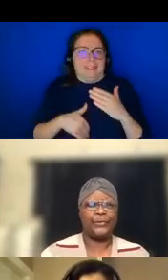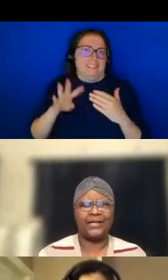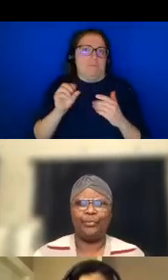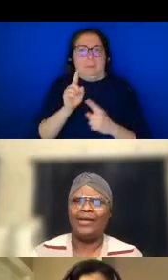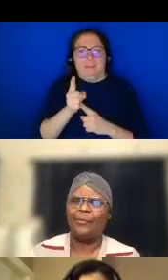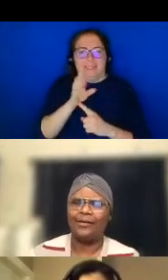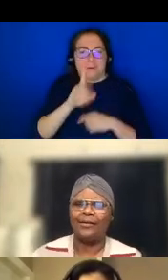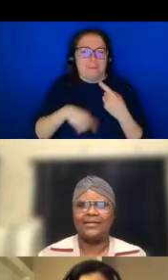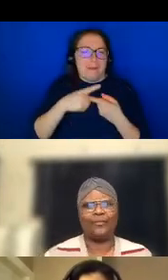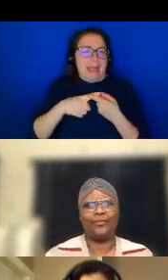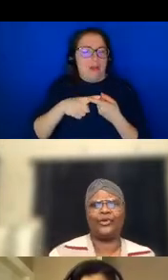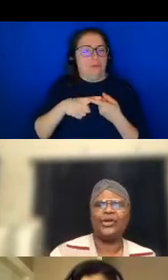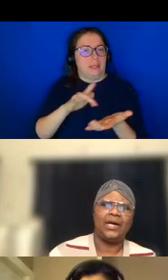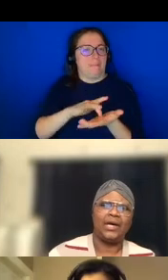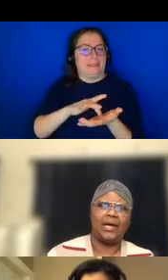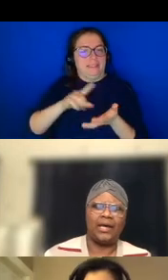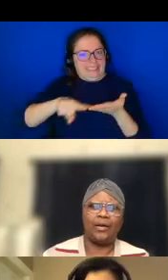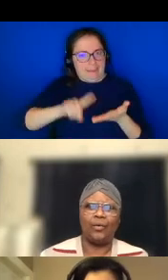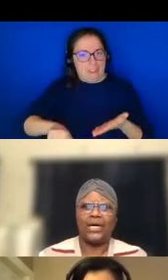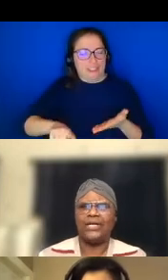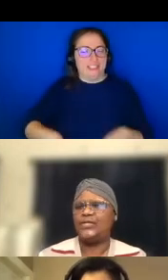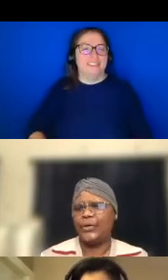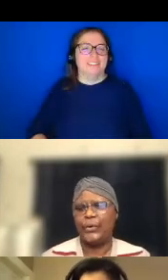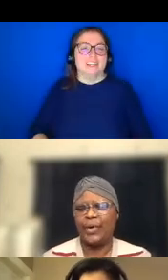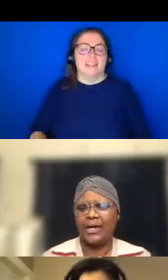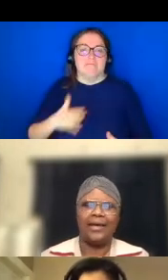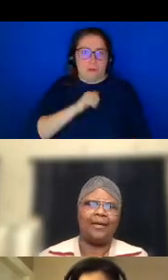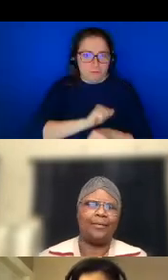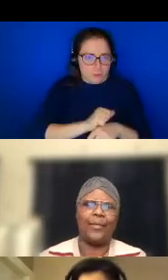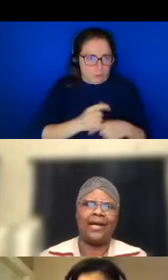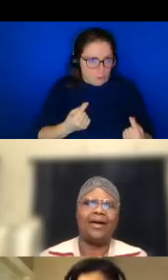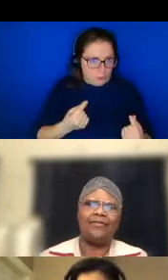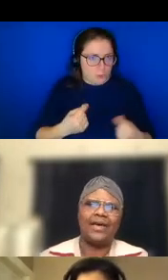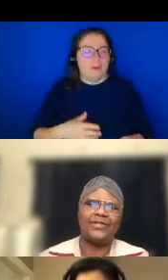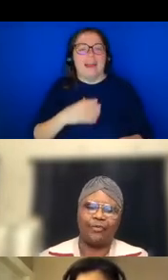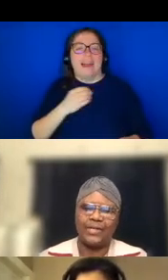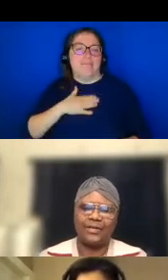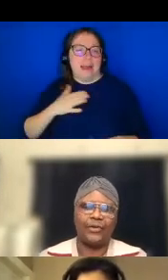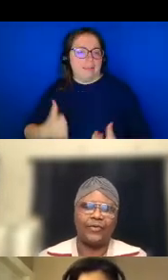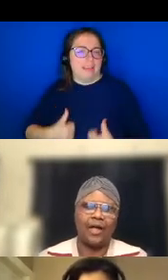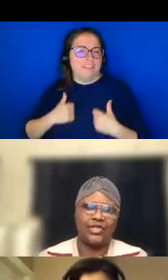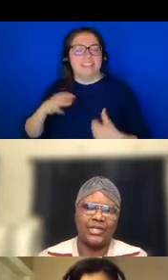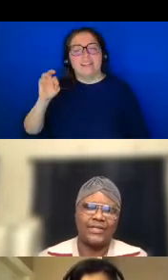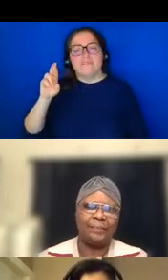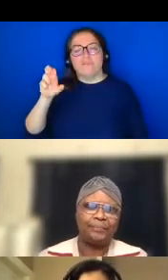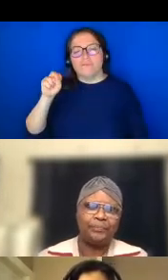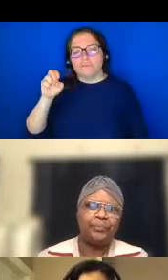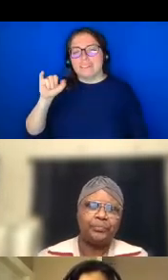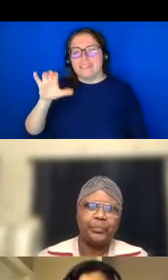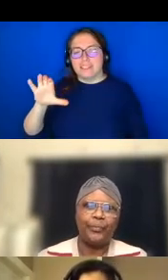about being a medical examiner and what I do in my life as a forensic pathologist.